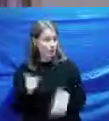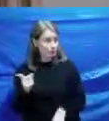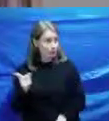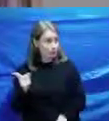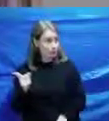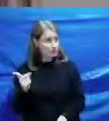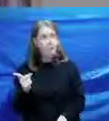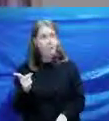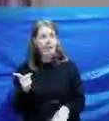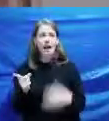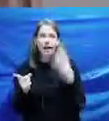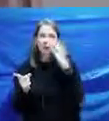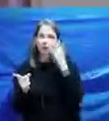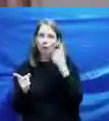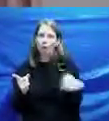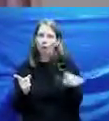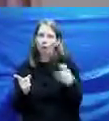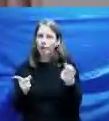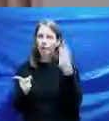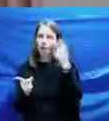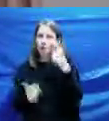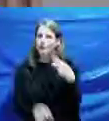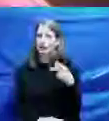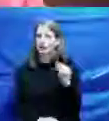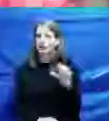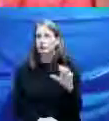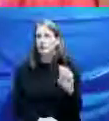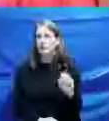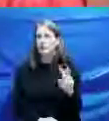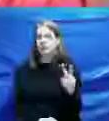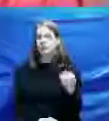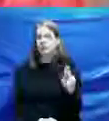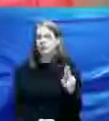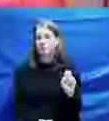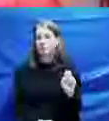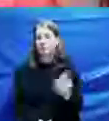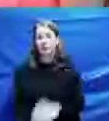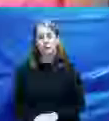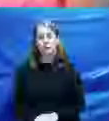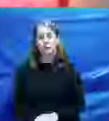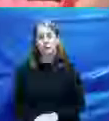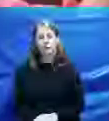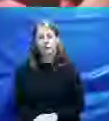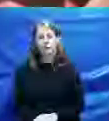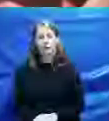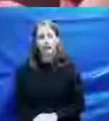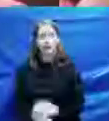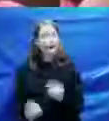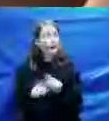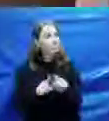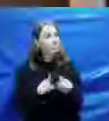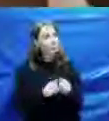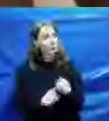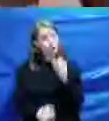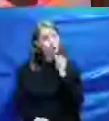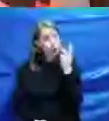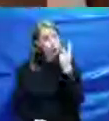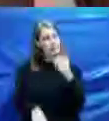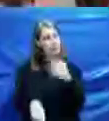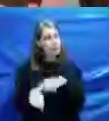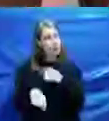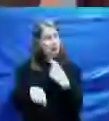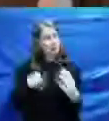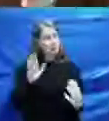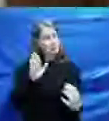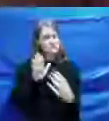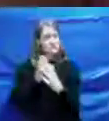value, right? This is a great demonstration of that. But the other thing to note is, you don't see paragraph-long word problems here. These are pretty